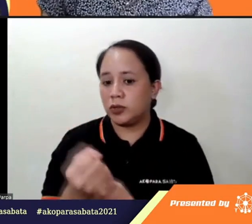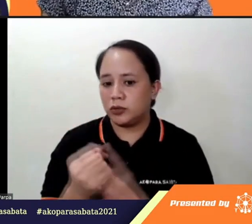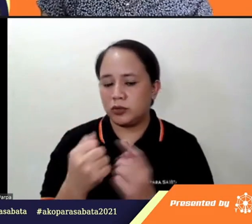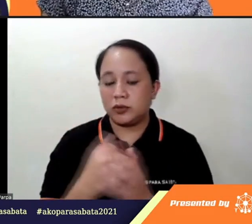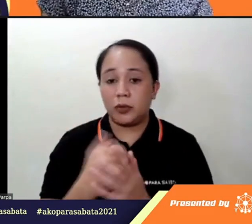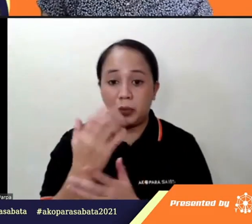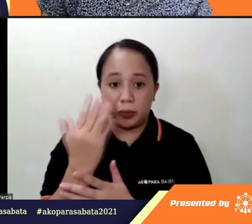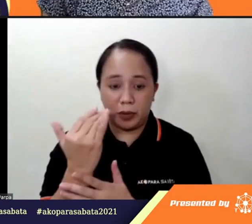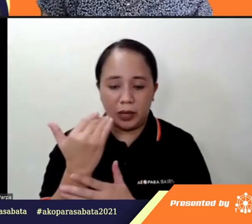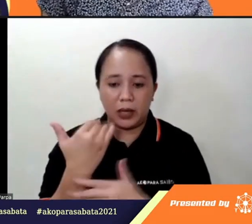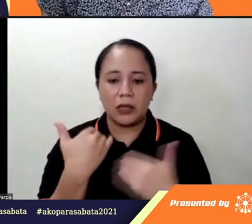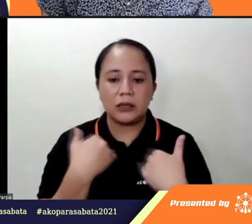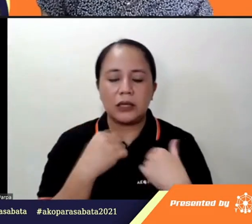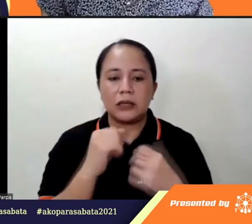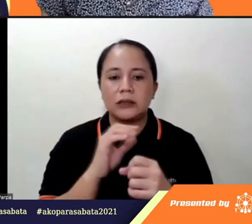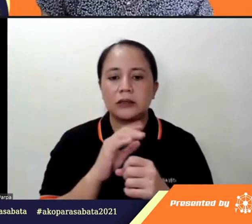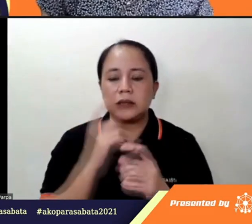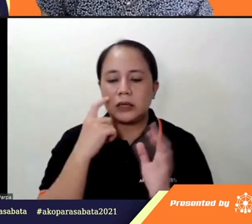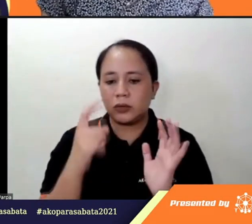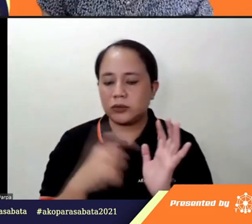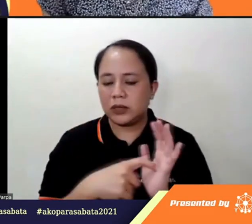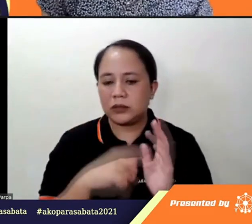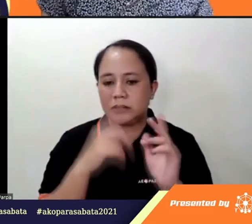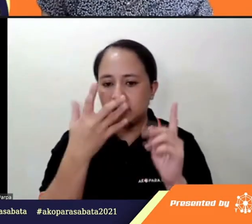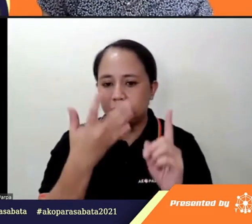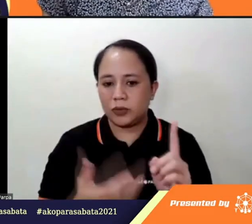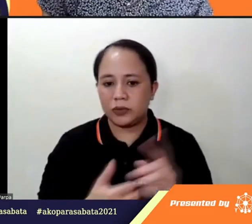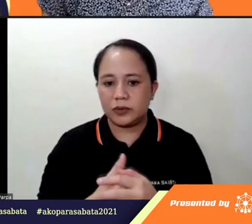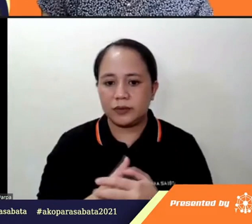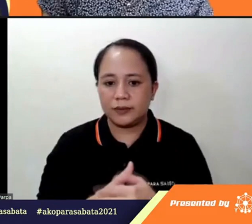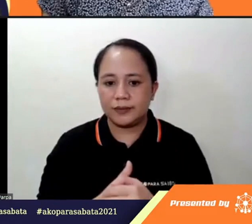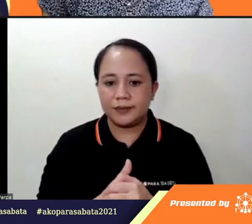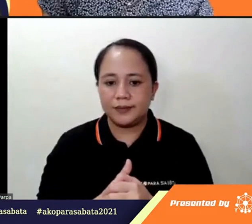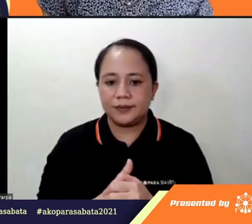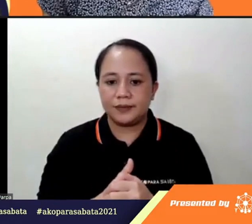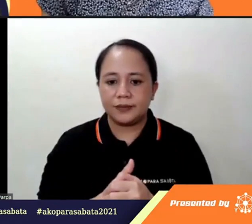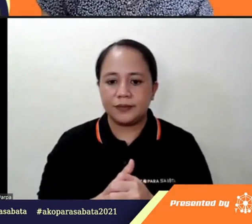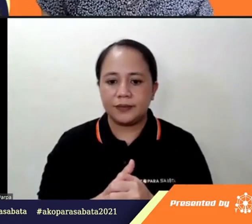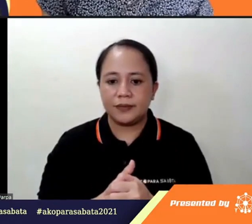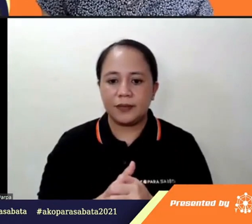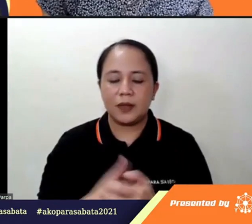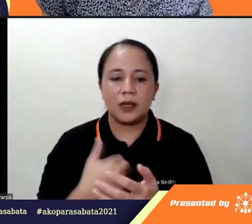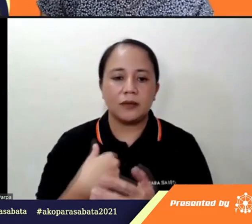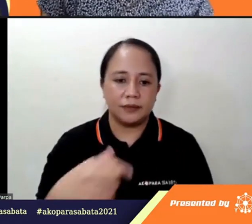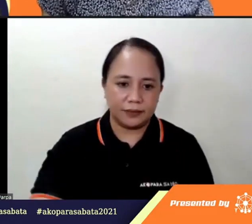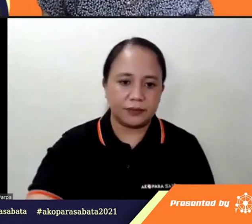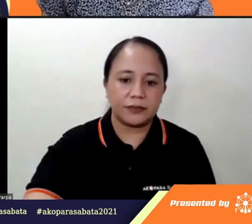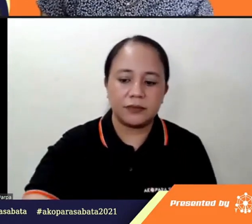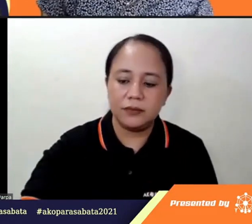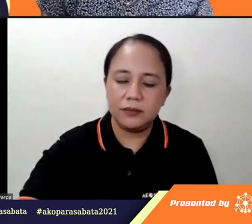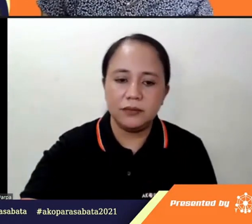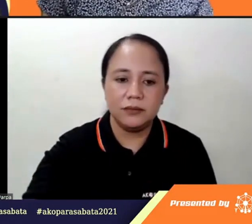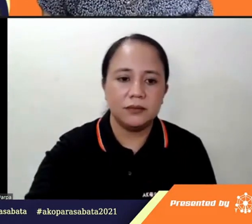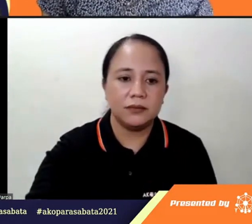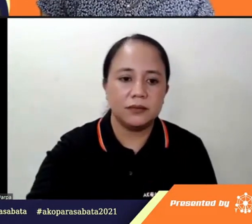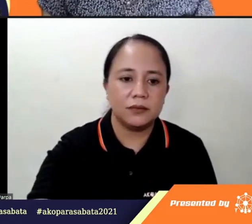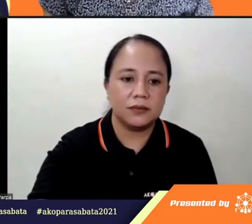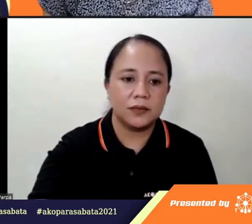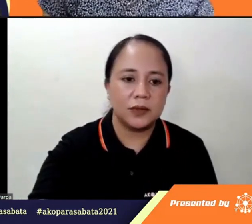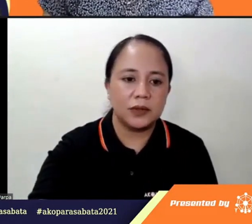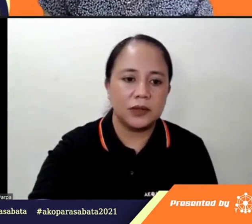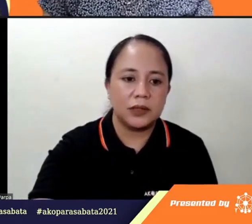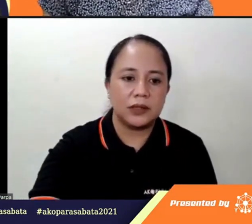because hindi in-acknowledge ng person that the anxiety or depression is real.